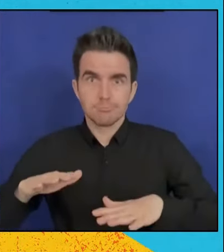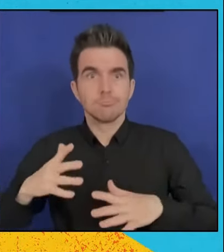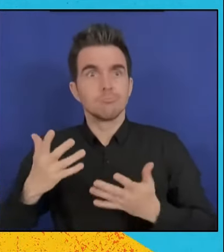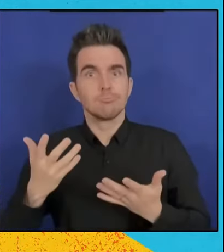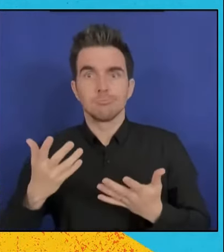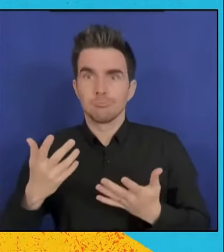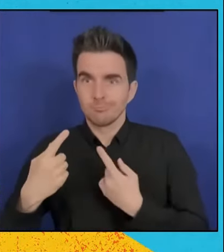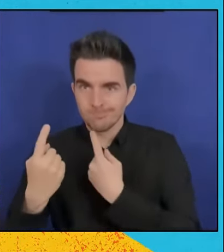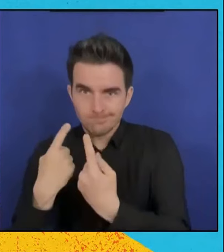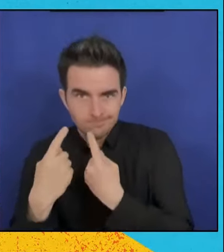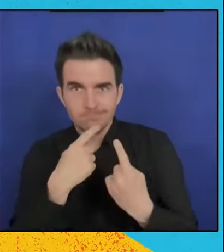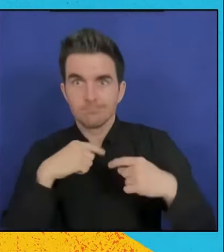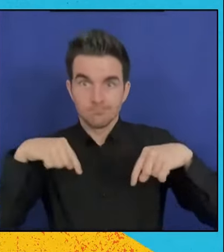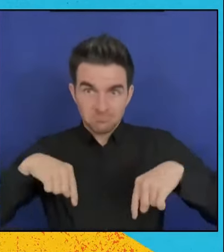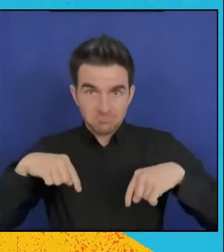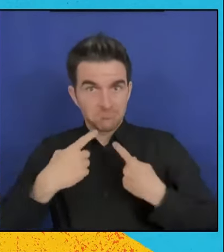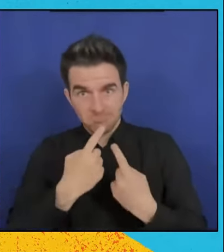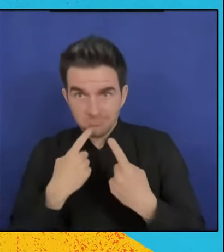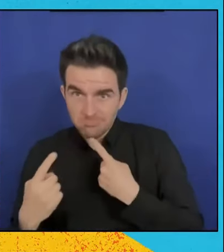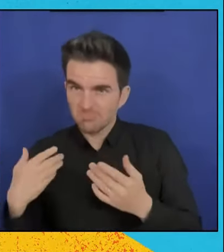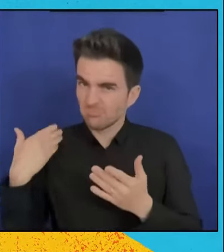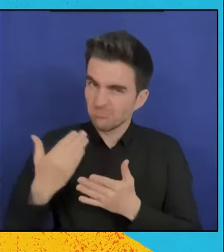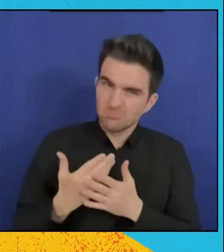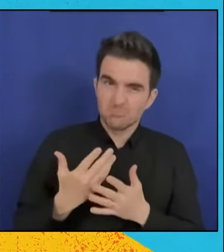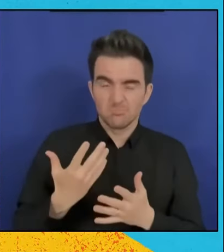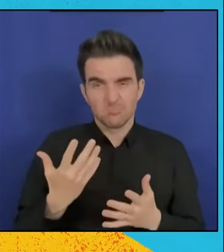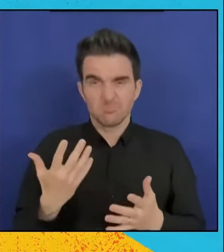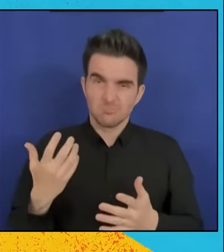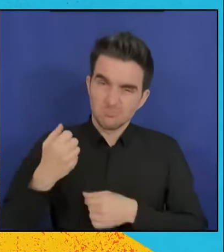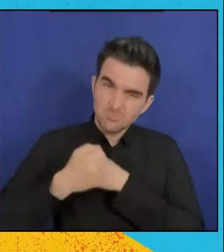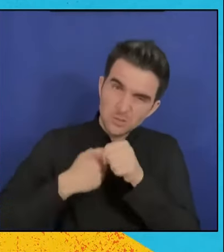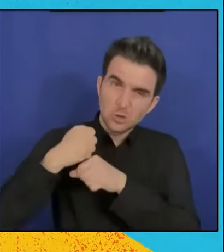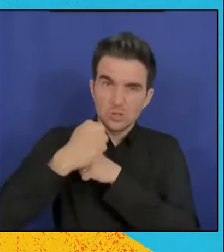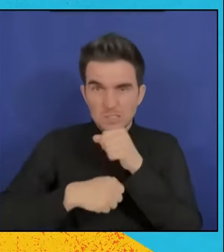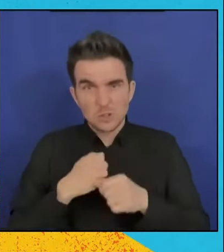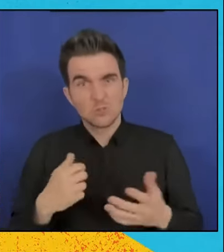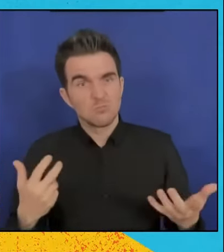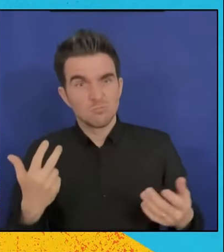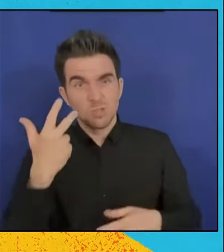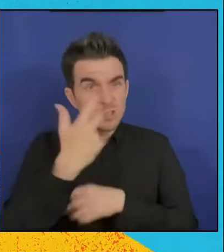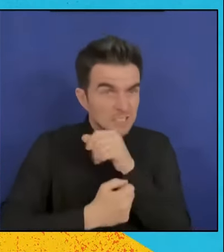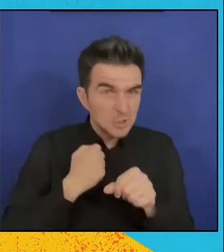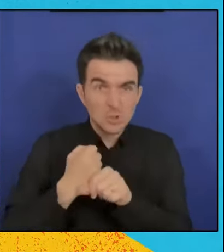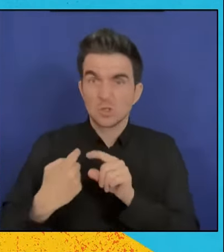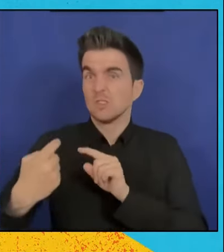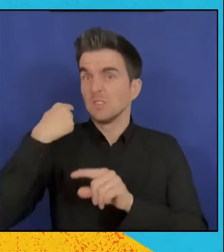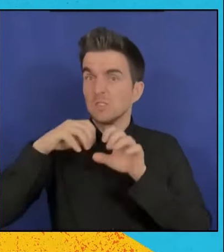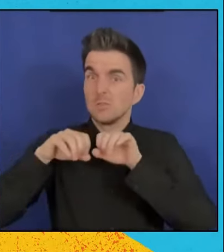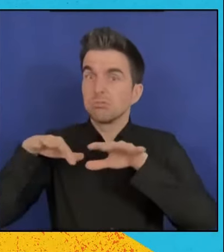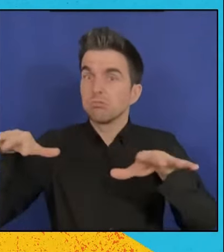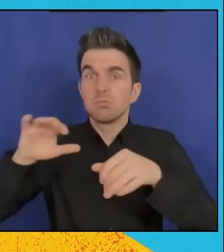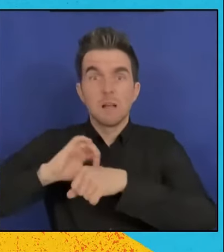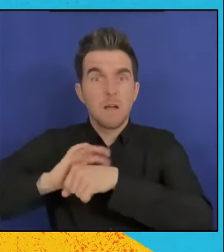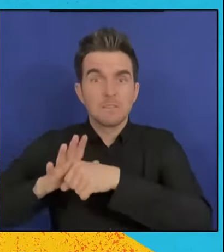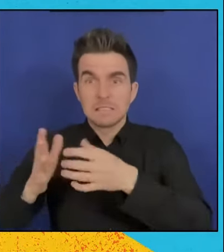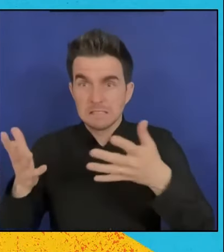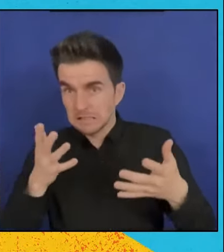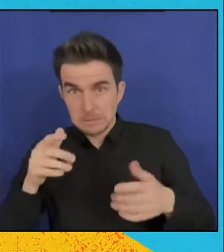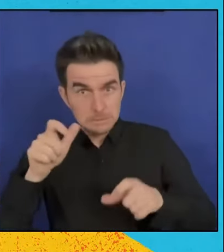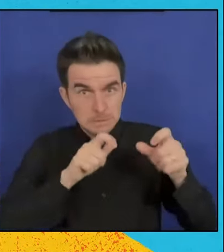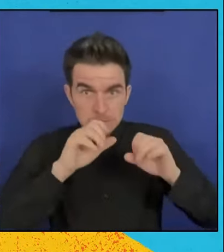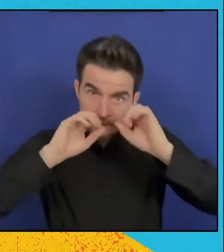imagine like what kind of cost we paid for it. So it cannot be more important to emphasize a solution is really in our